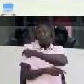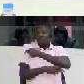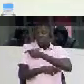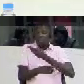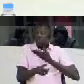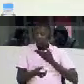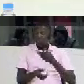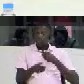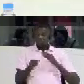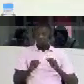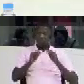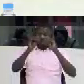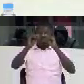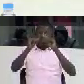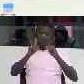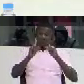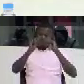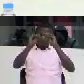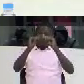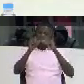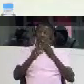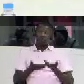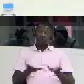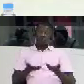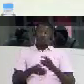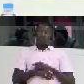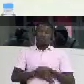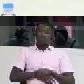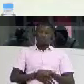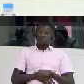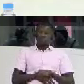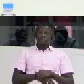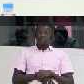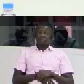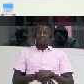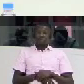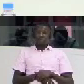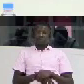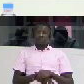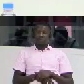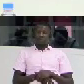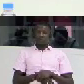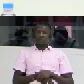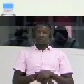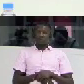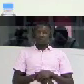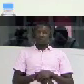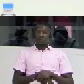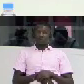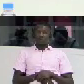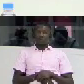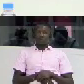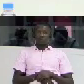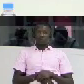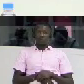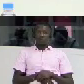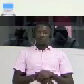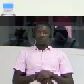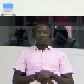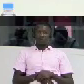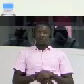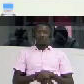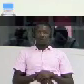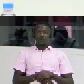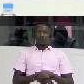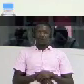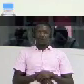those different positions. gannaaw boobu nag fan lañ lay yóbbu te bul fàtte nag pour wax ñu jamono juñ la toxalee rek ci